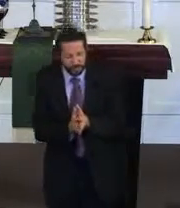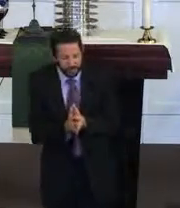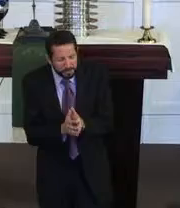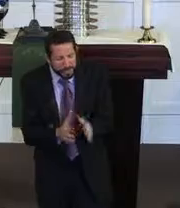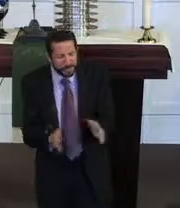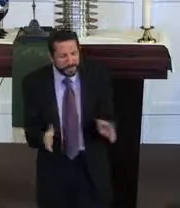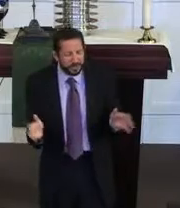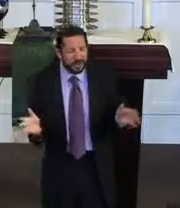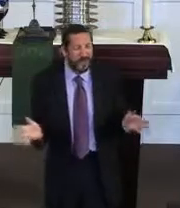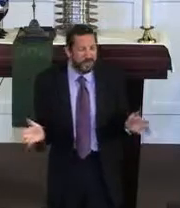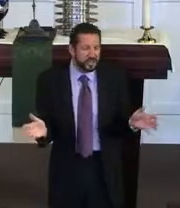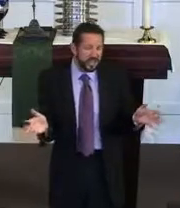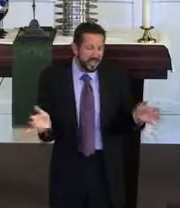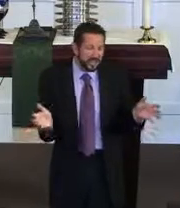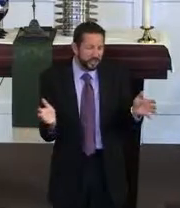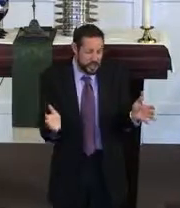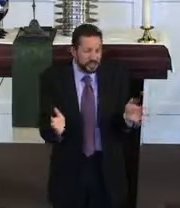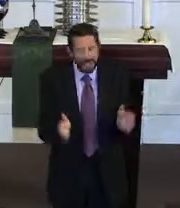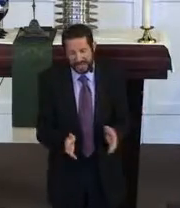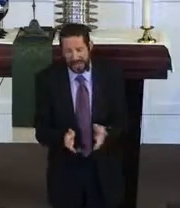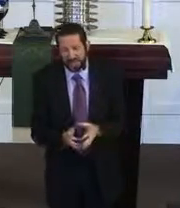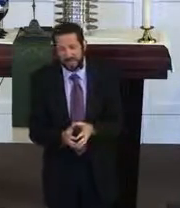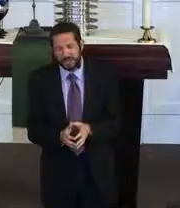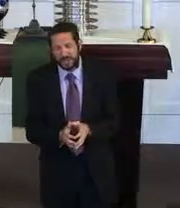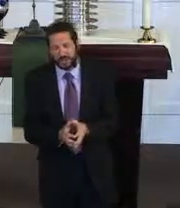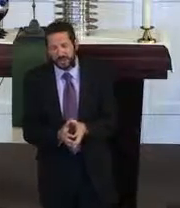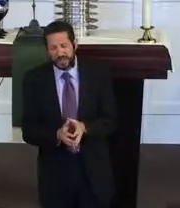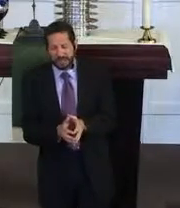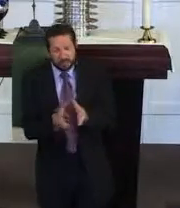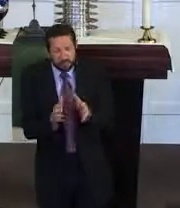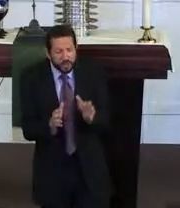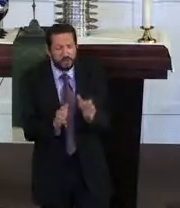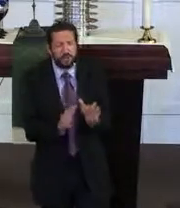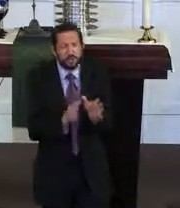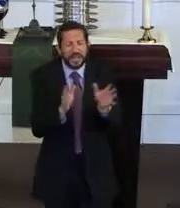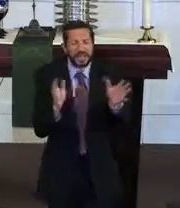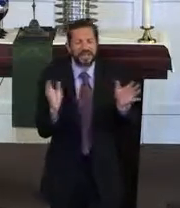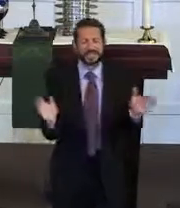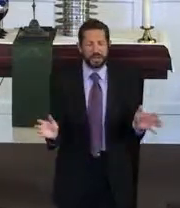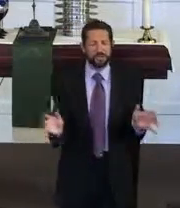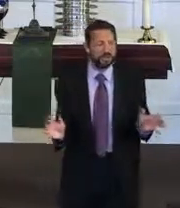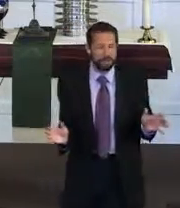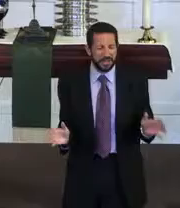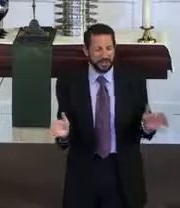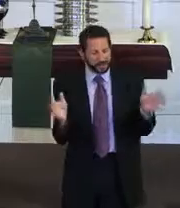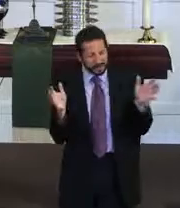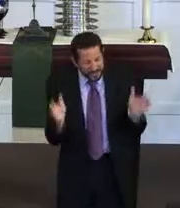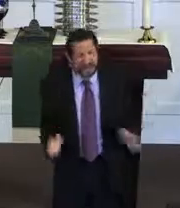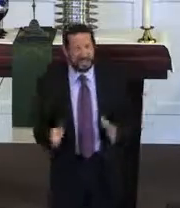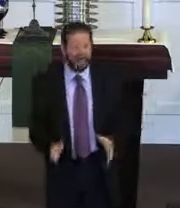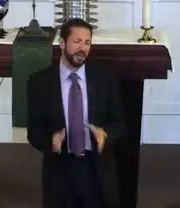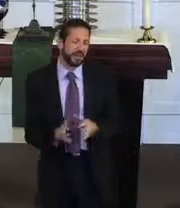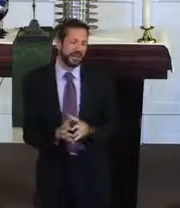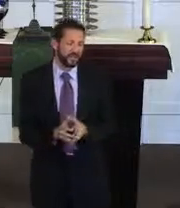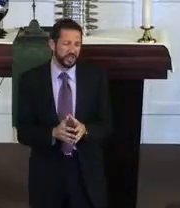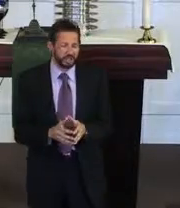this morning, that we've been able to acknowledge and to know that name. And even if we don't fully understand what that means, we're still here, and that's just